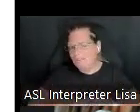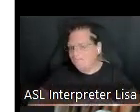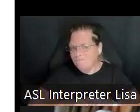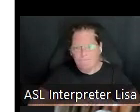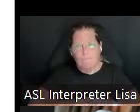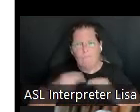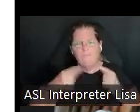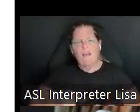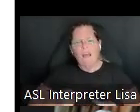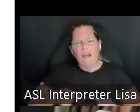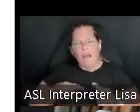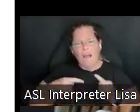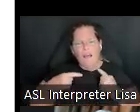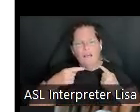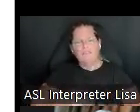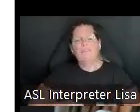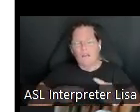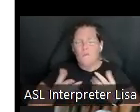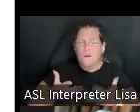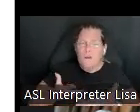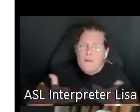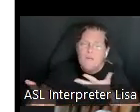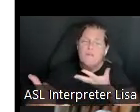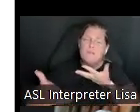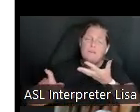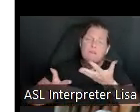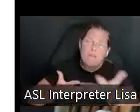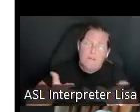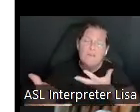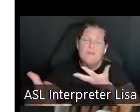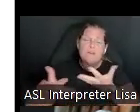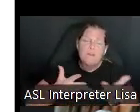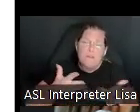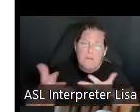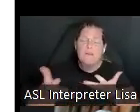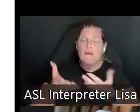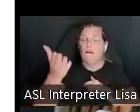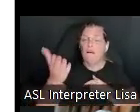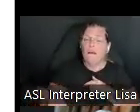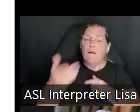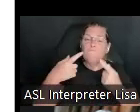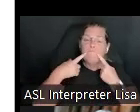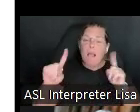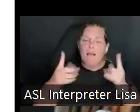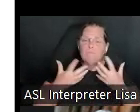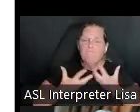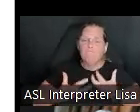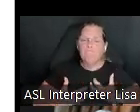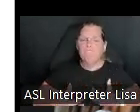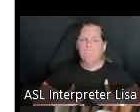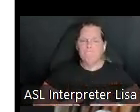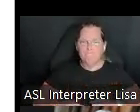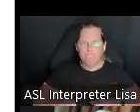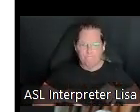work environment. And we did a lot of work with her. She finally accepted her,